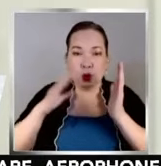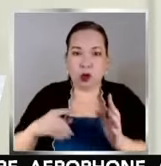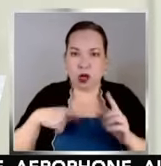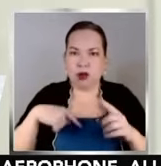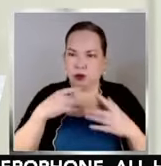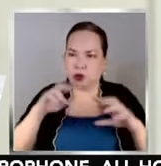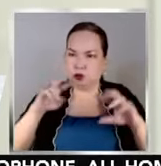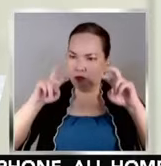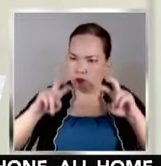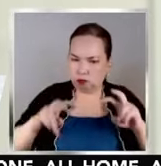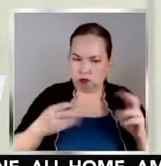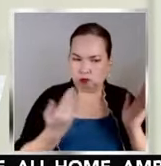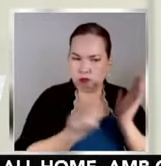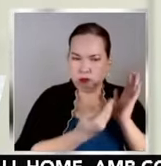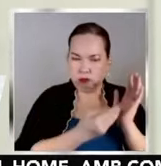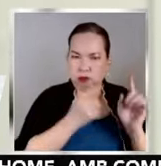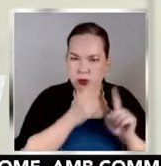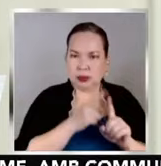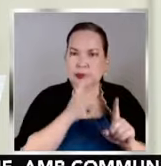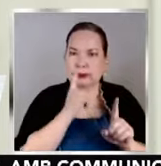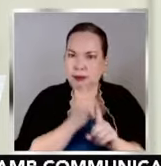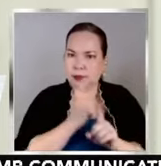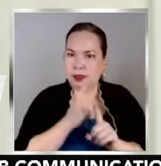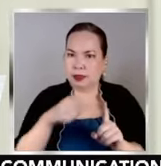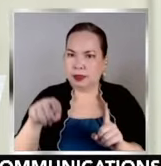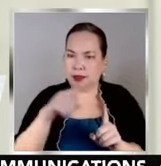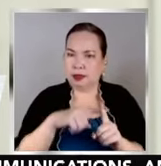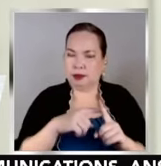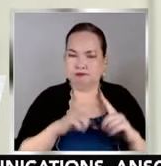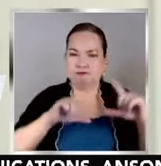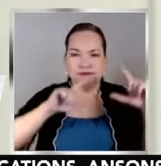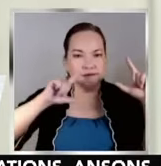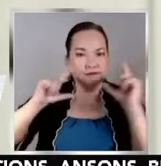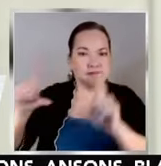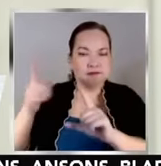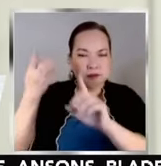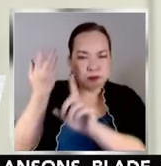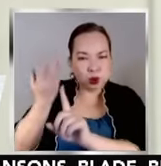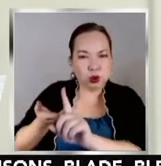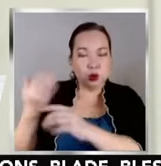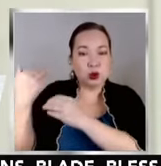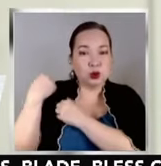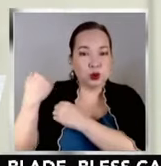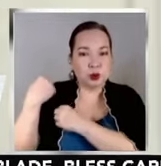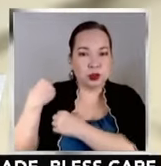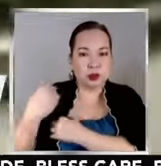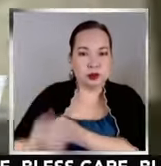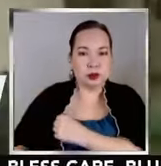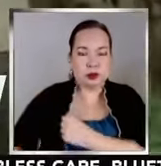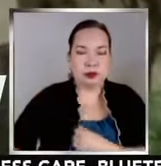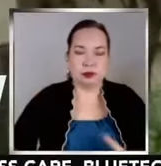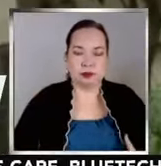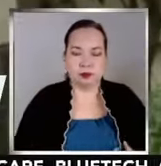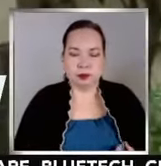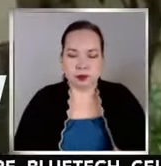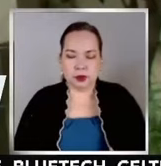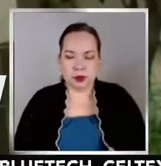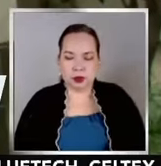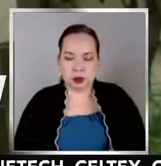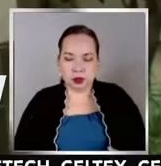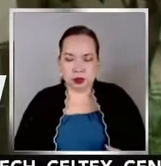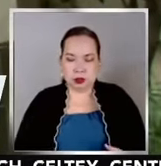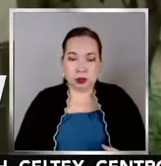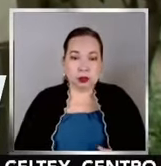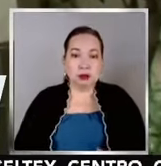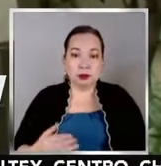they believe it to be sufficient to convict a person charged with the crimes. Isasampa ang mga